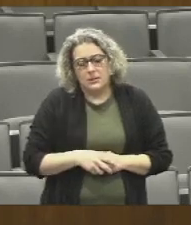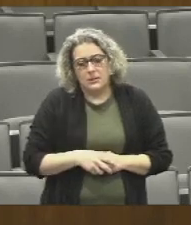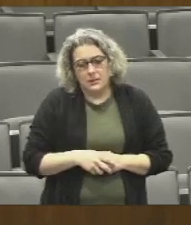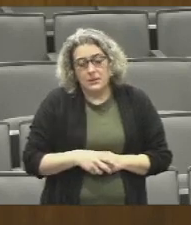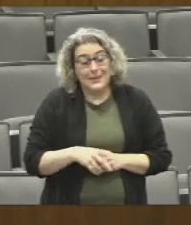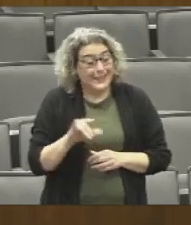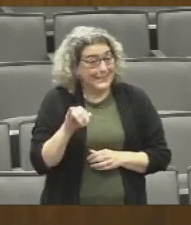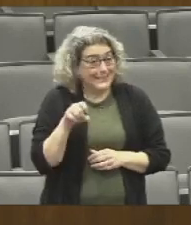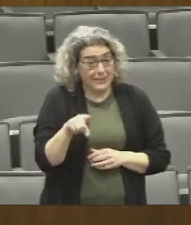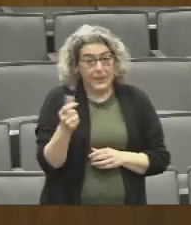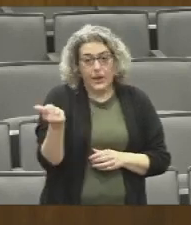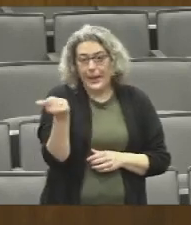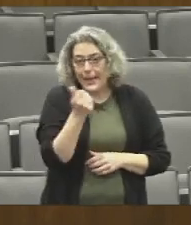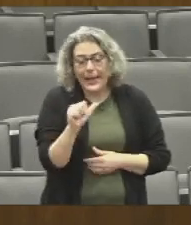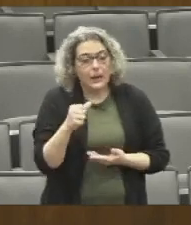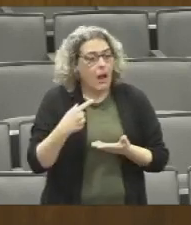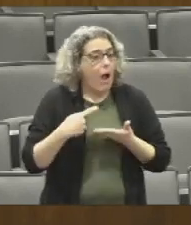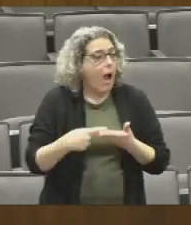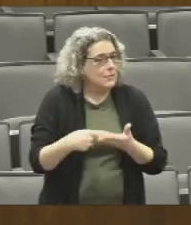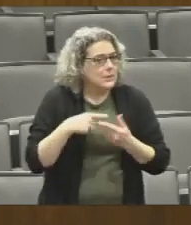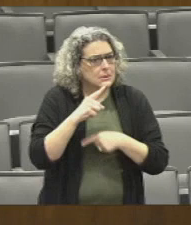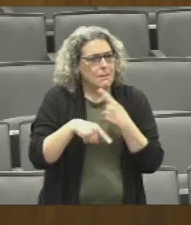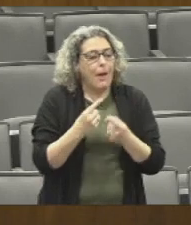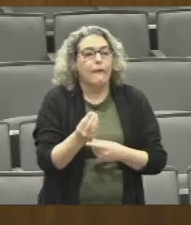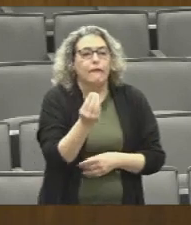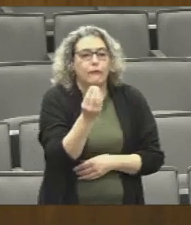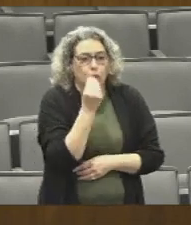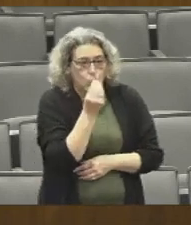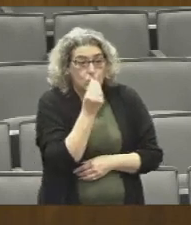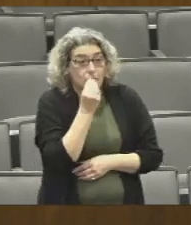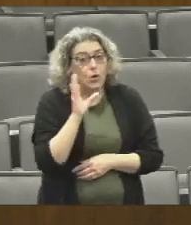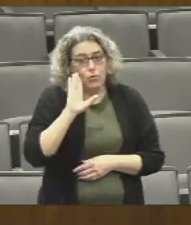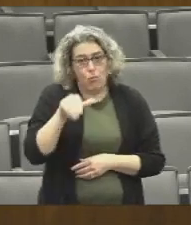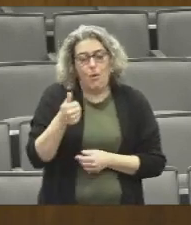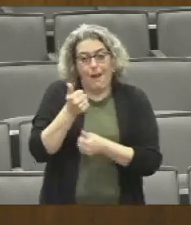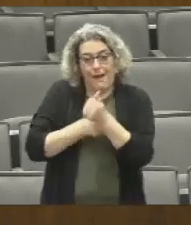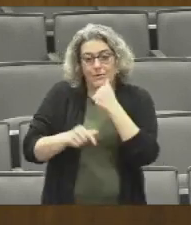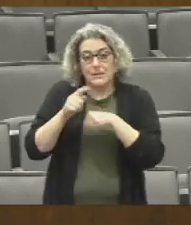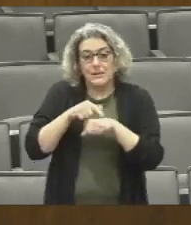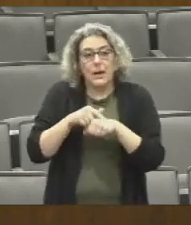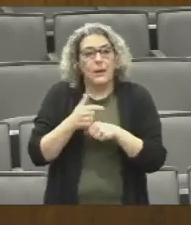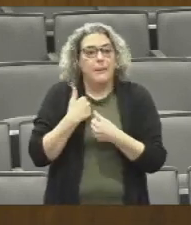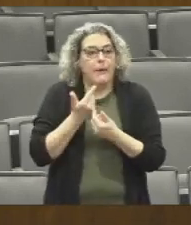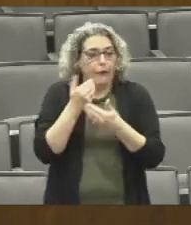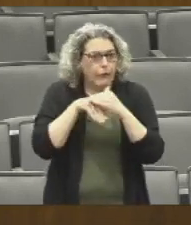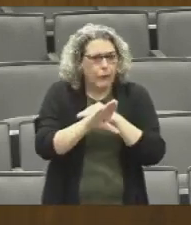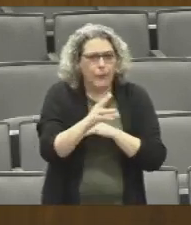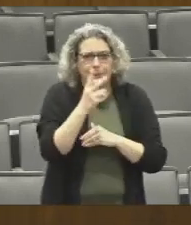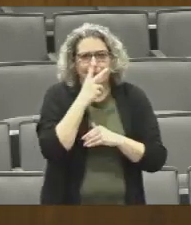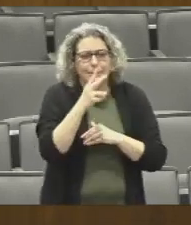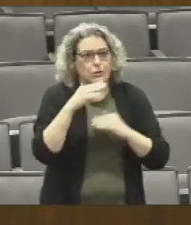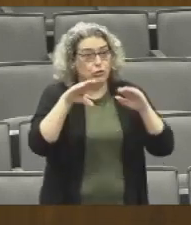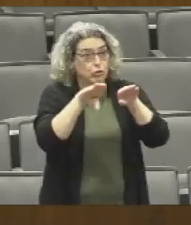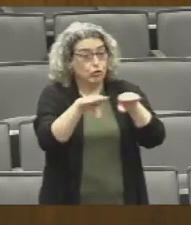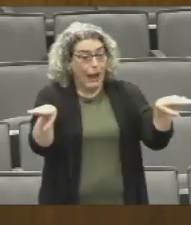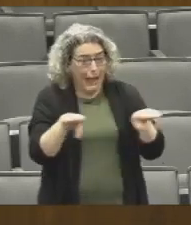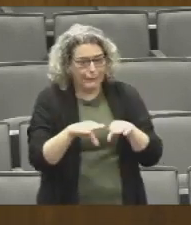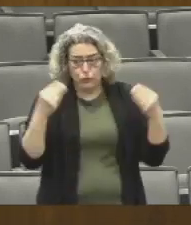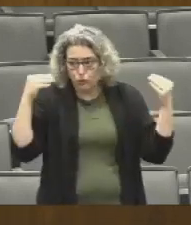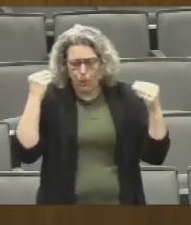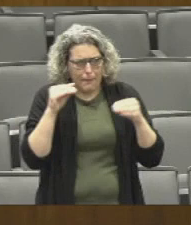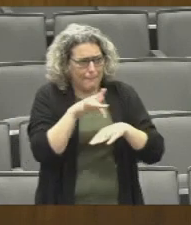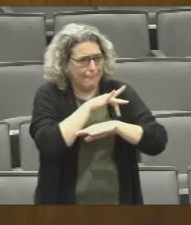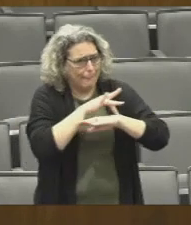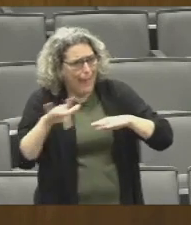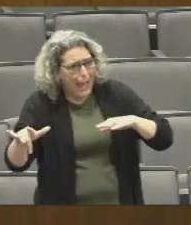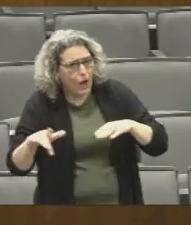Is there any conversation about the food supply being that? Every time I go in, the meat shelves seem bare,